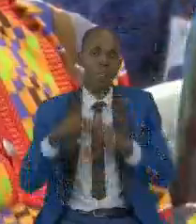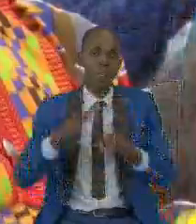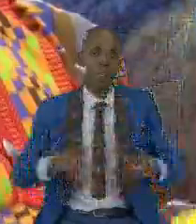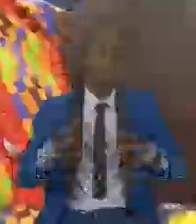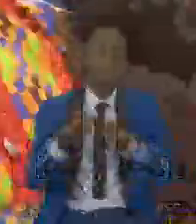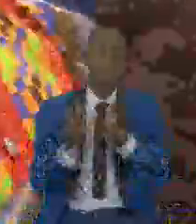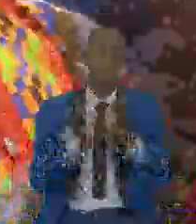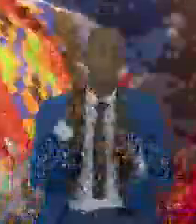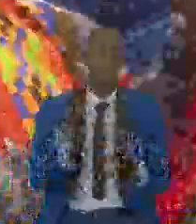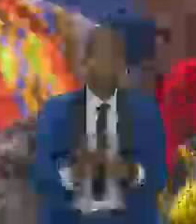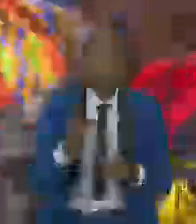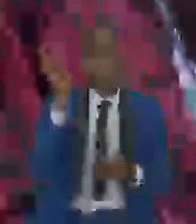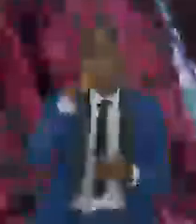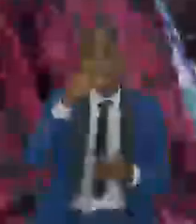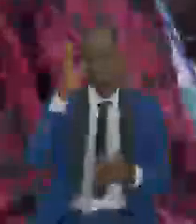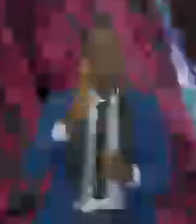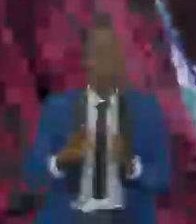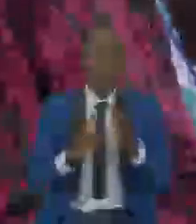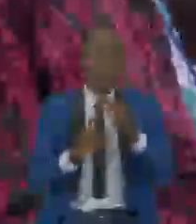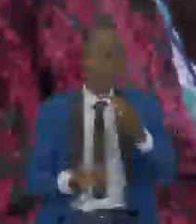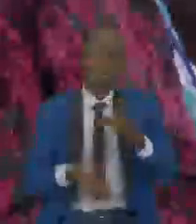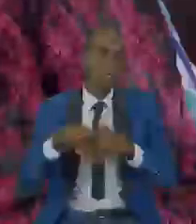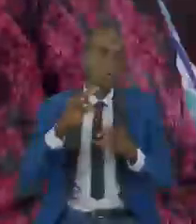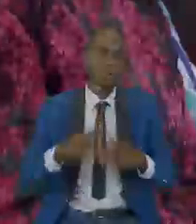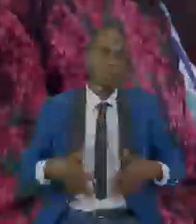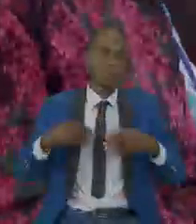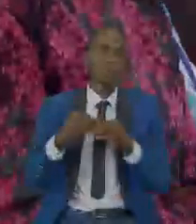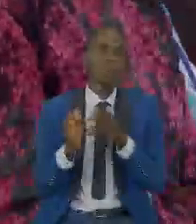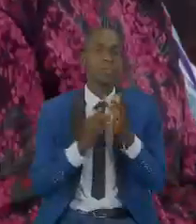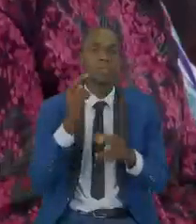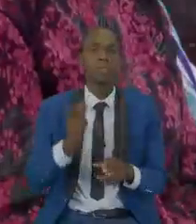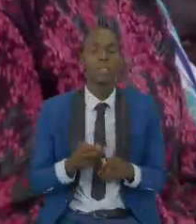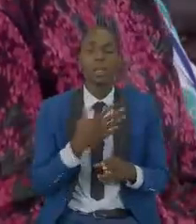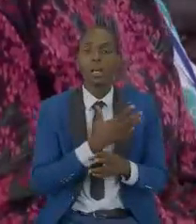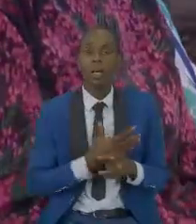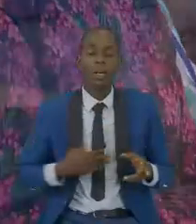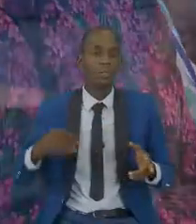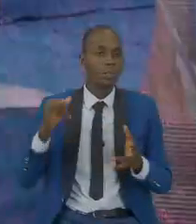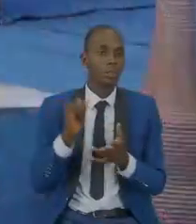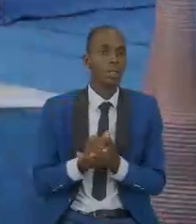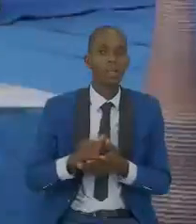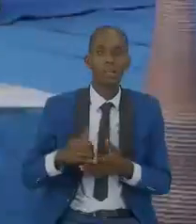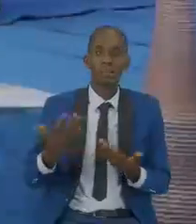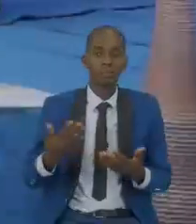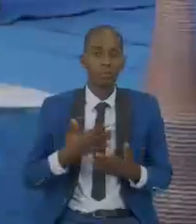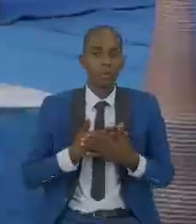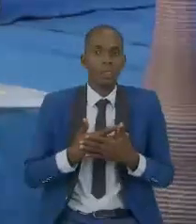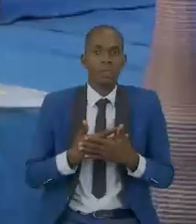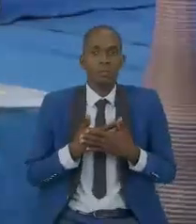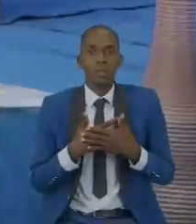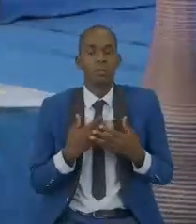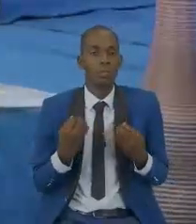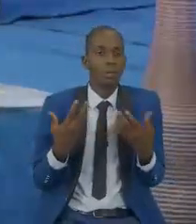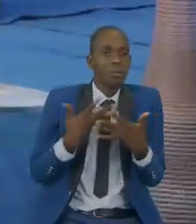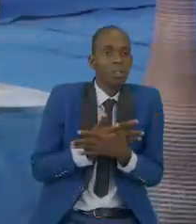Ignorance will vanish away in your life. And that heart palpitation, and you're so afraid, can I pray? Can I